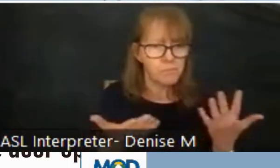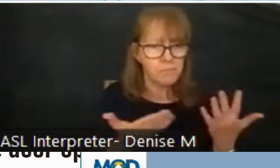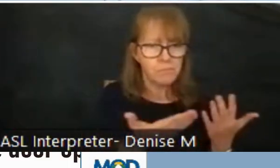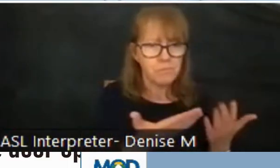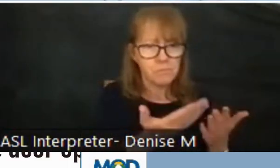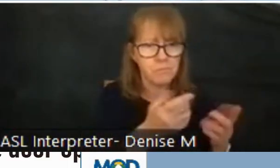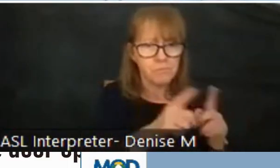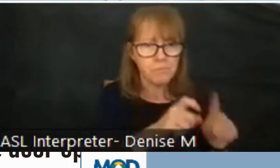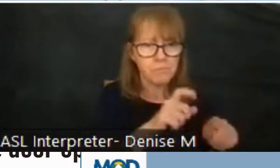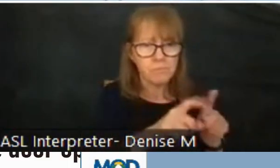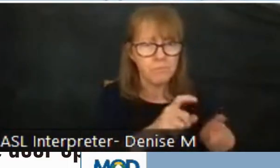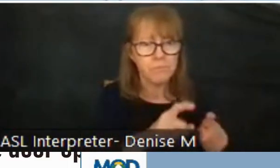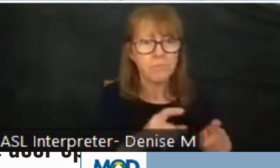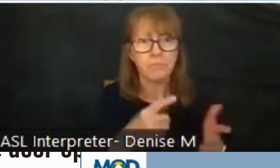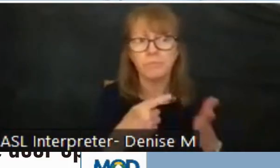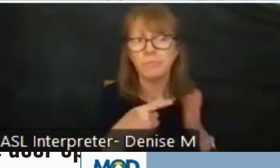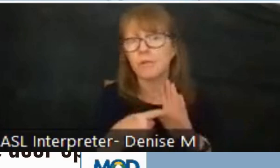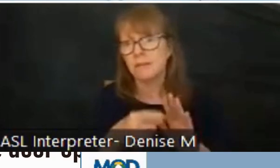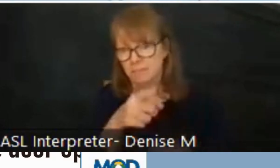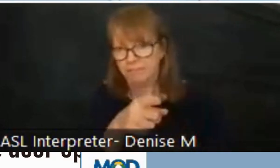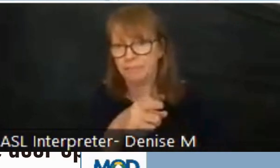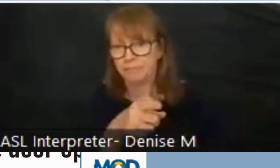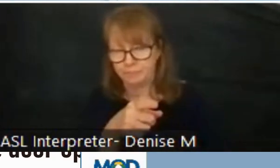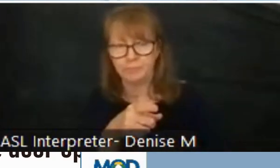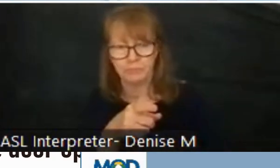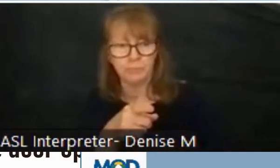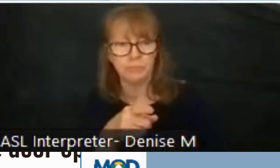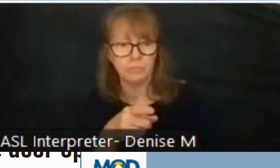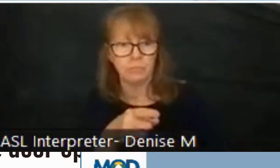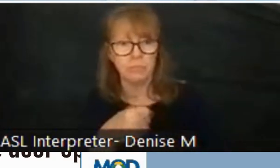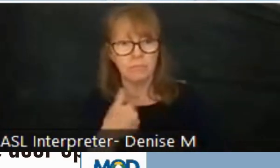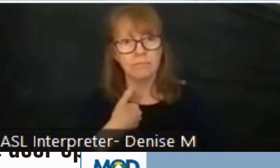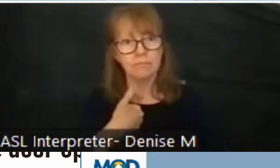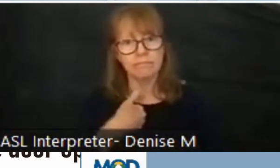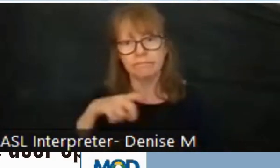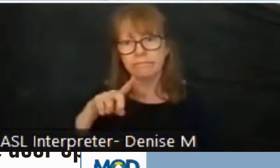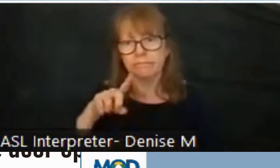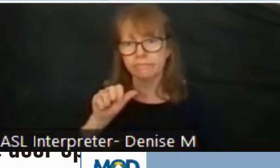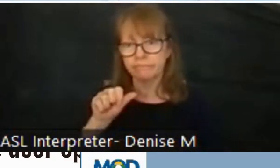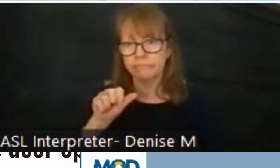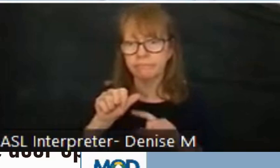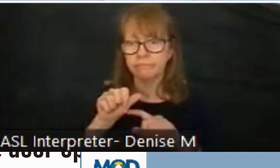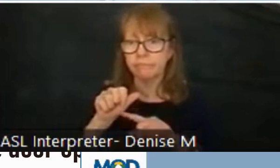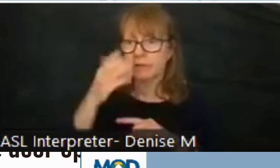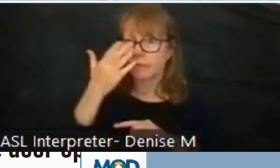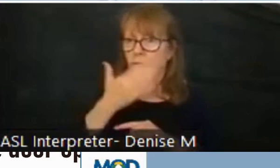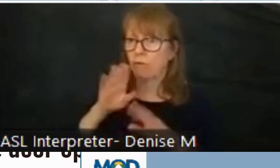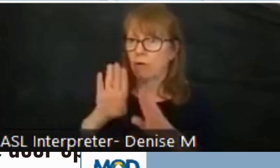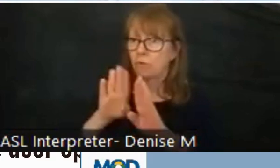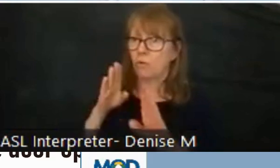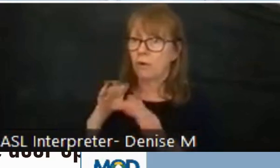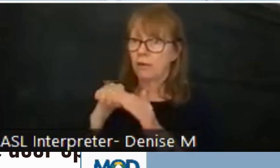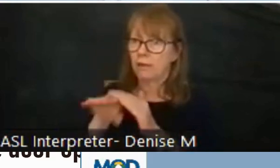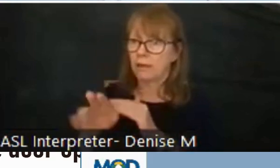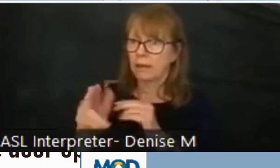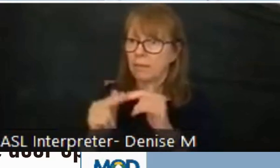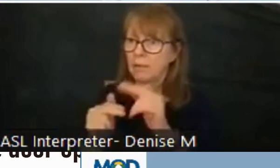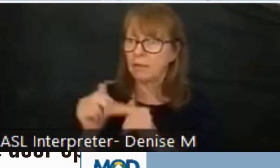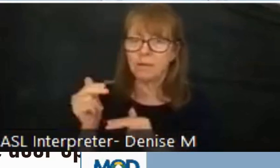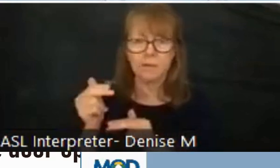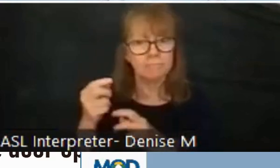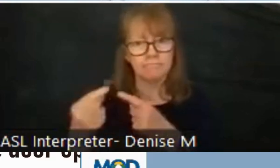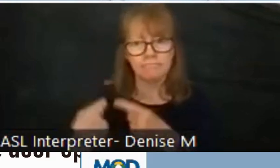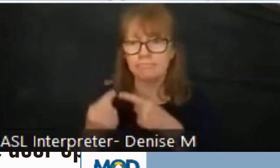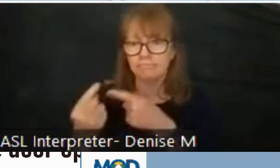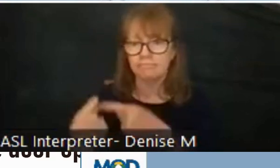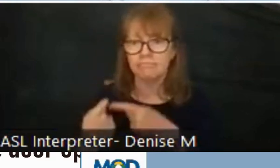Say I have a disability that is making it hard to get through the front door to my building. One obvious solution